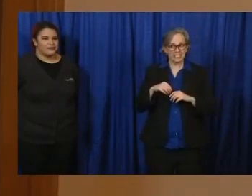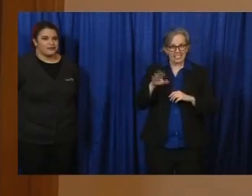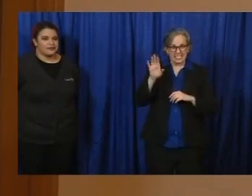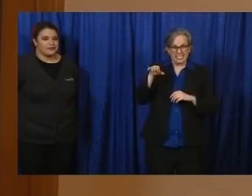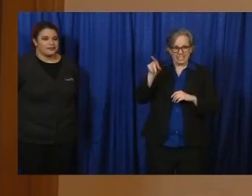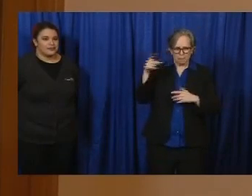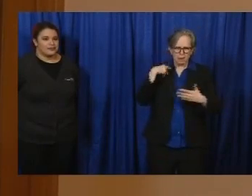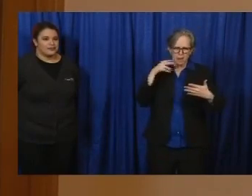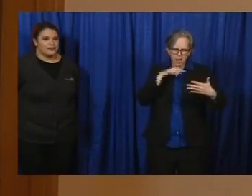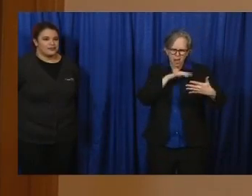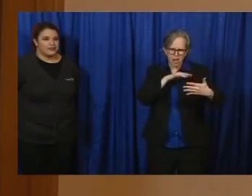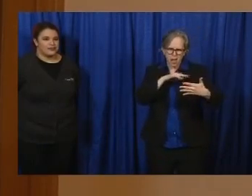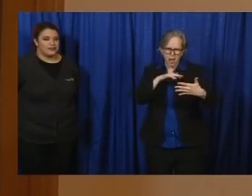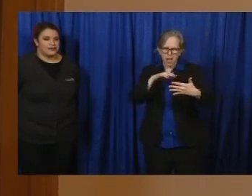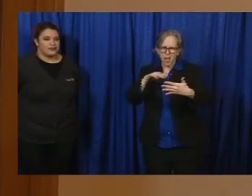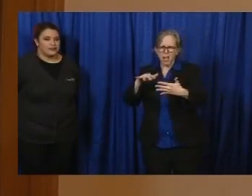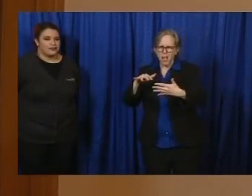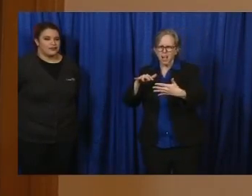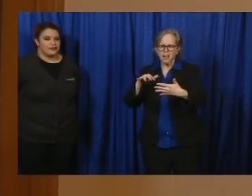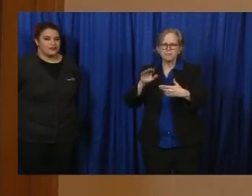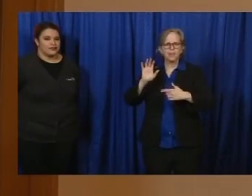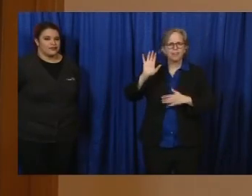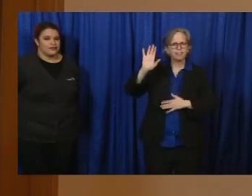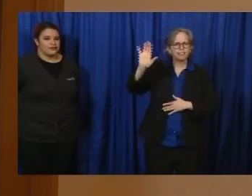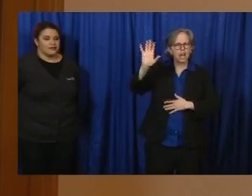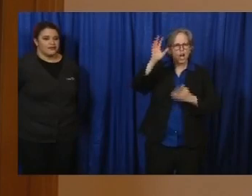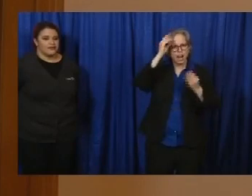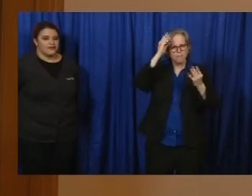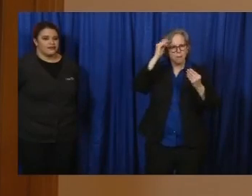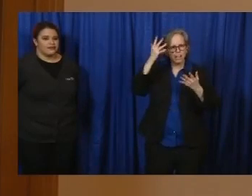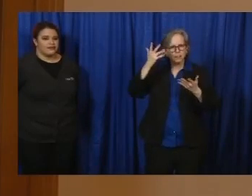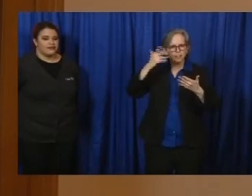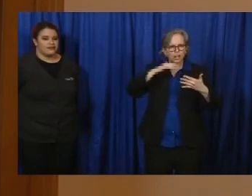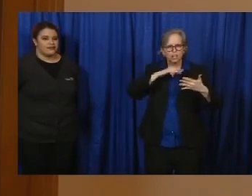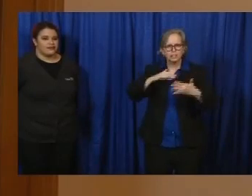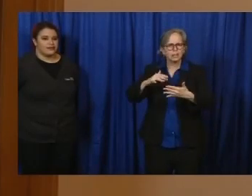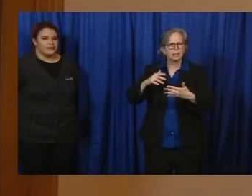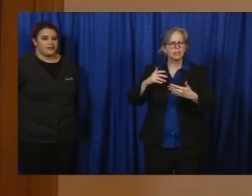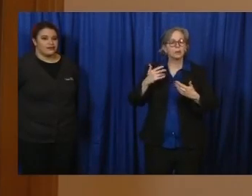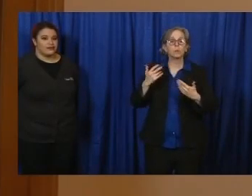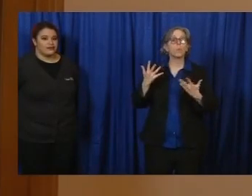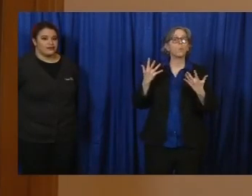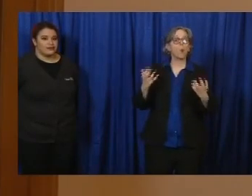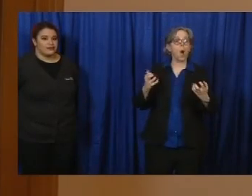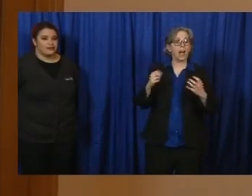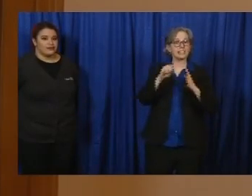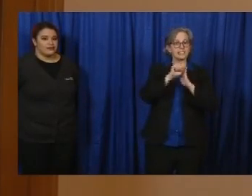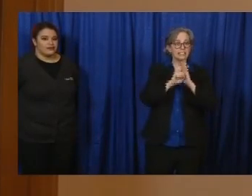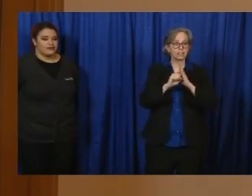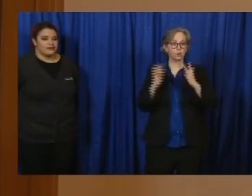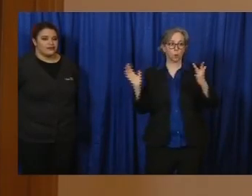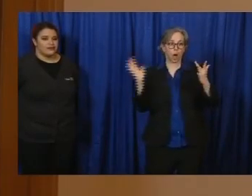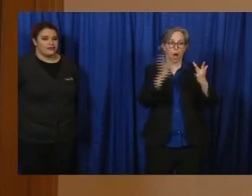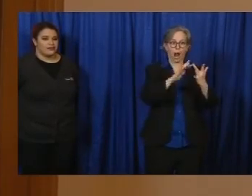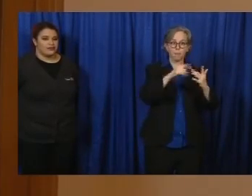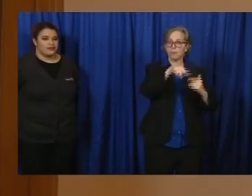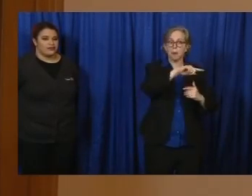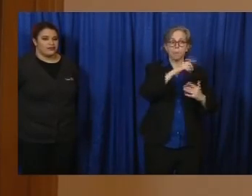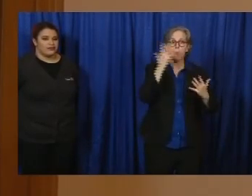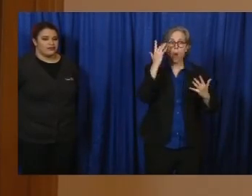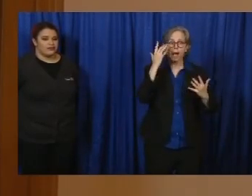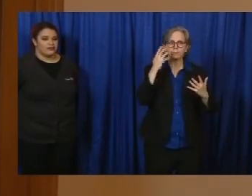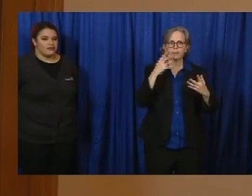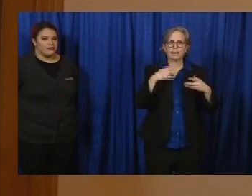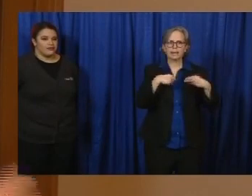even say in their information that they want the states to reach out to them to give them more elaborate data as they have it, because their